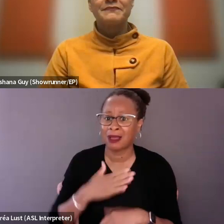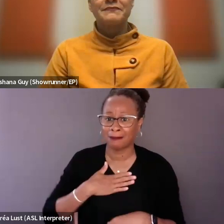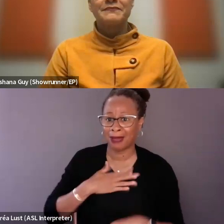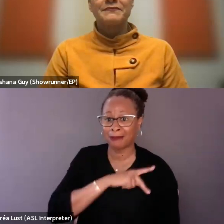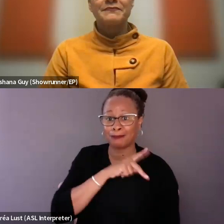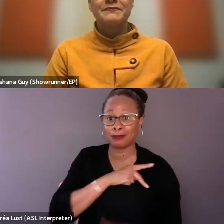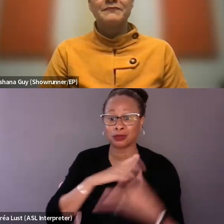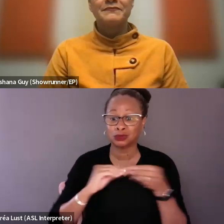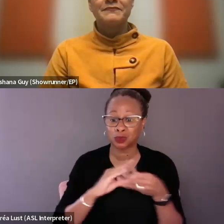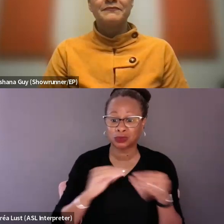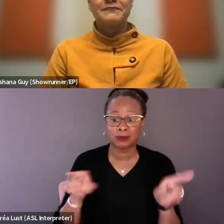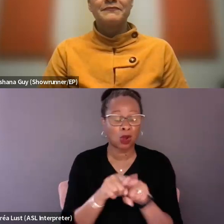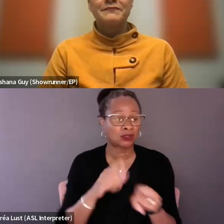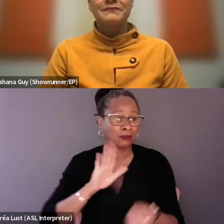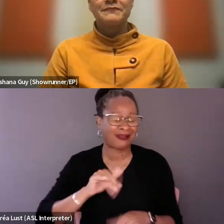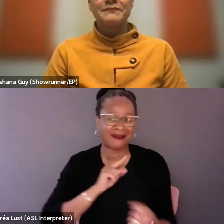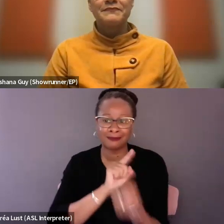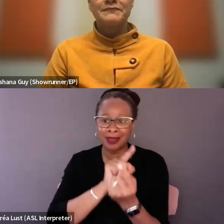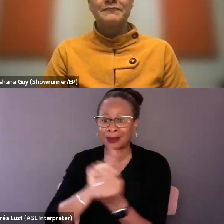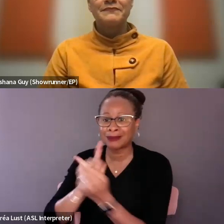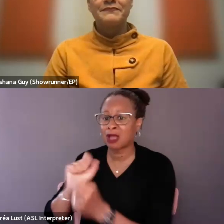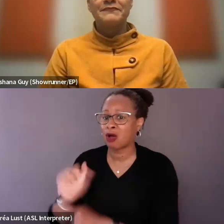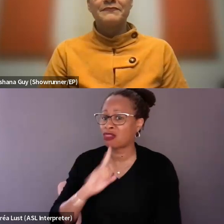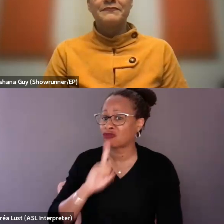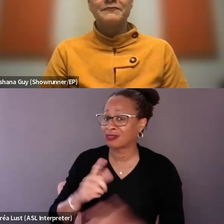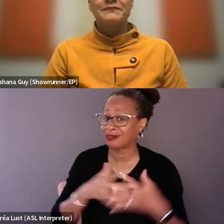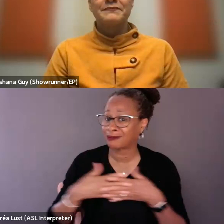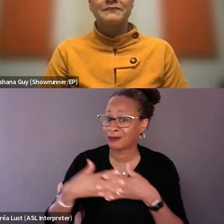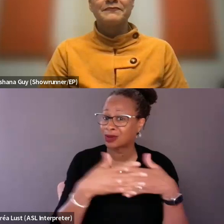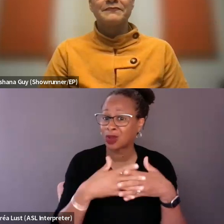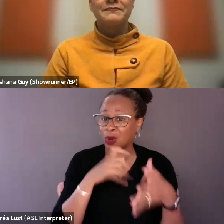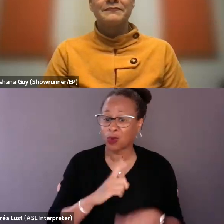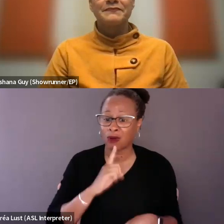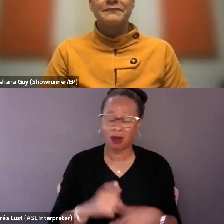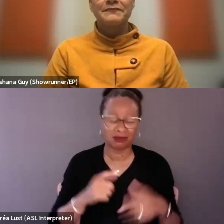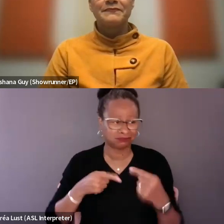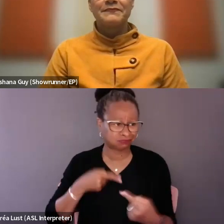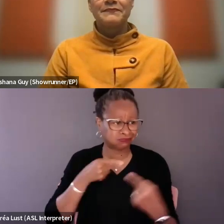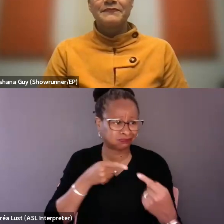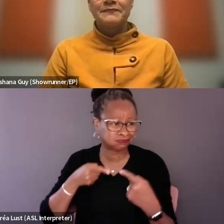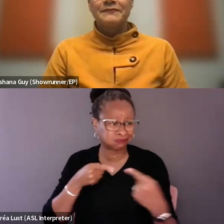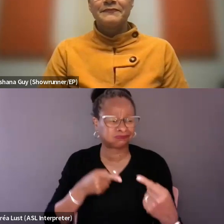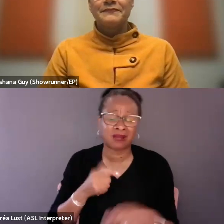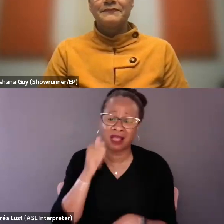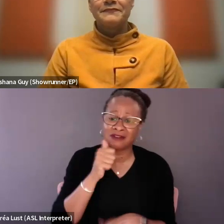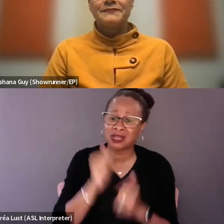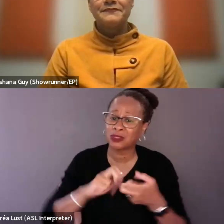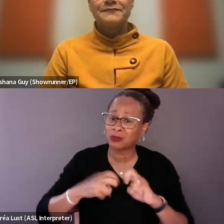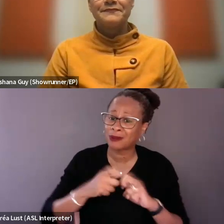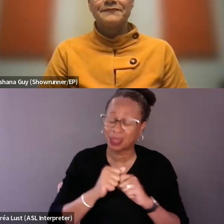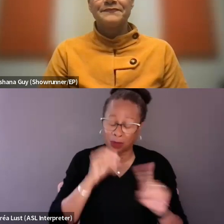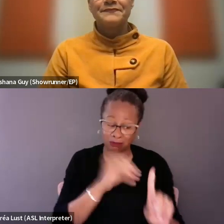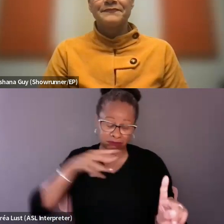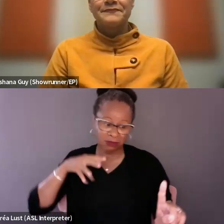personal story, but also by meeting all of the real Americans who are grappling every day with the issues that we illuminate in the